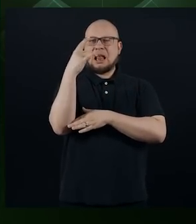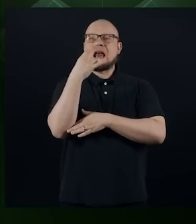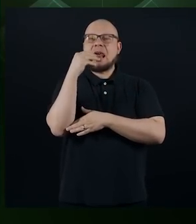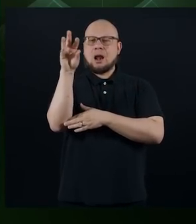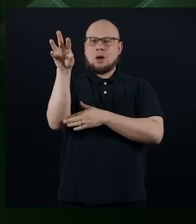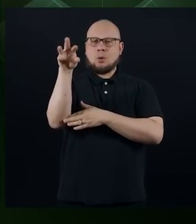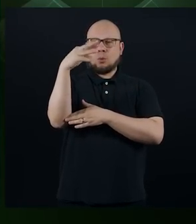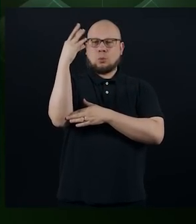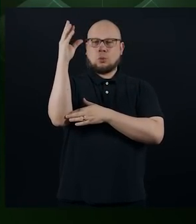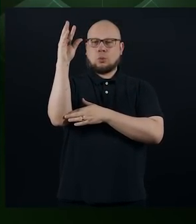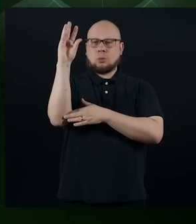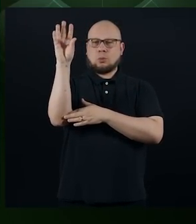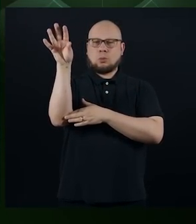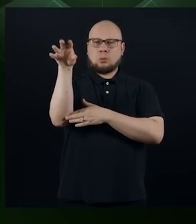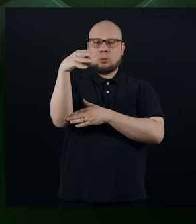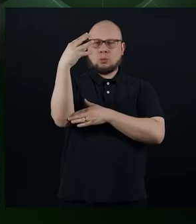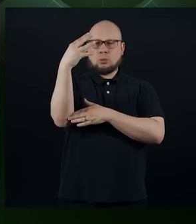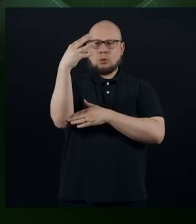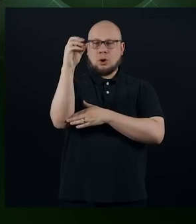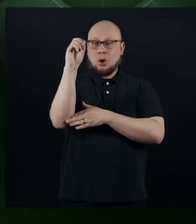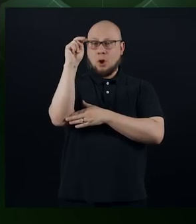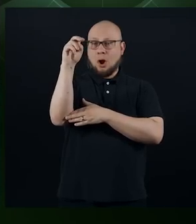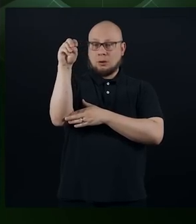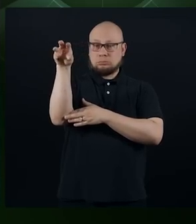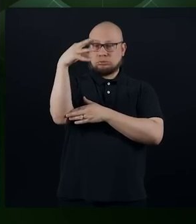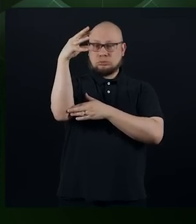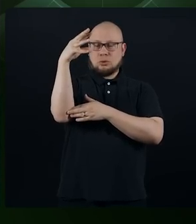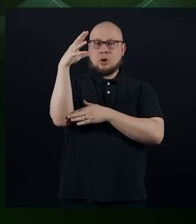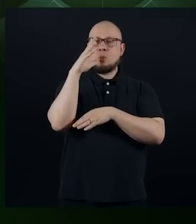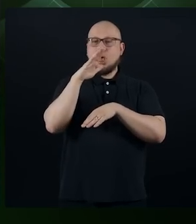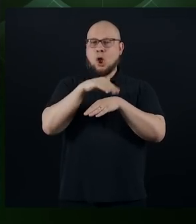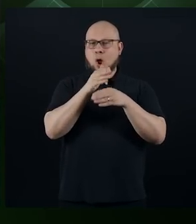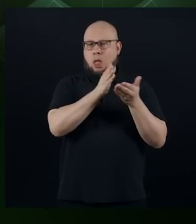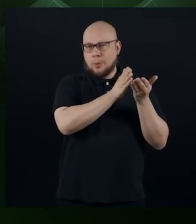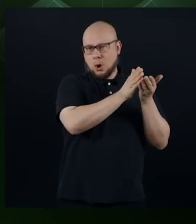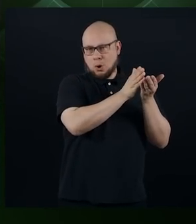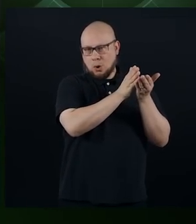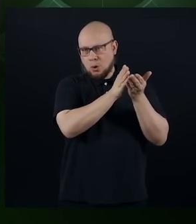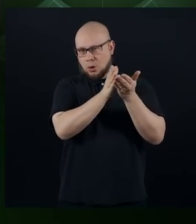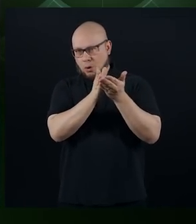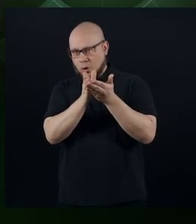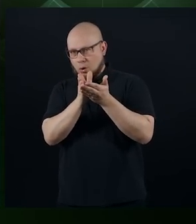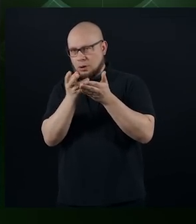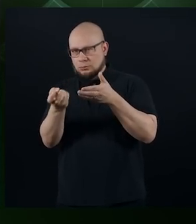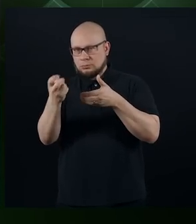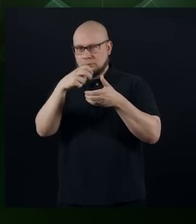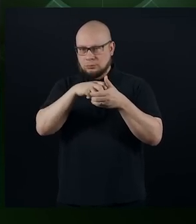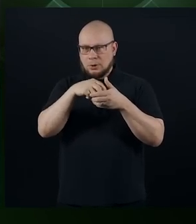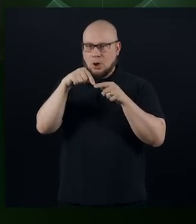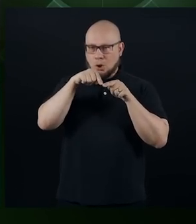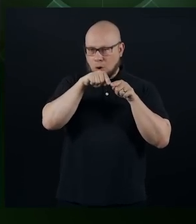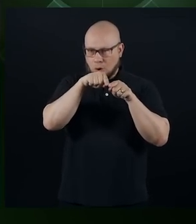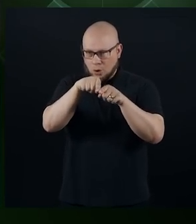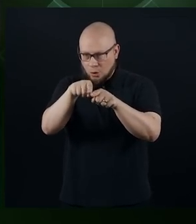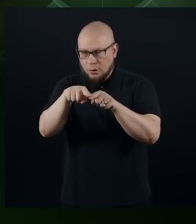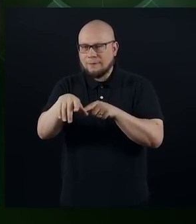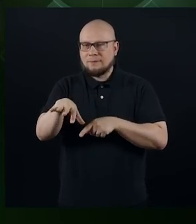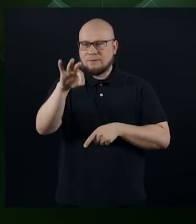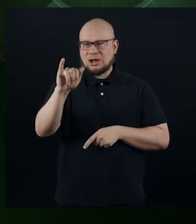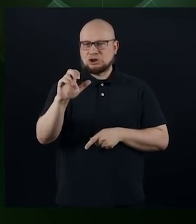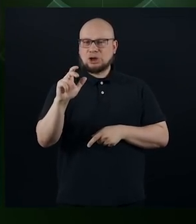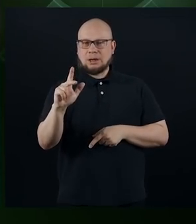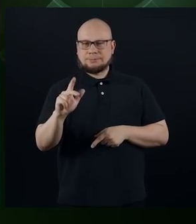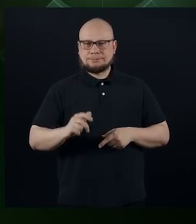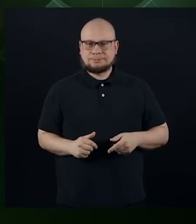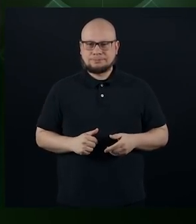way to summon the Ferry of the Damned. And as part of that journey, you'll eventually find a way to reach Captain Jack Sparrow.